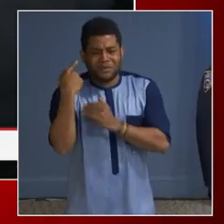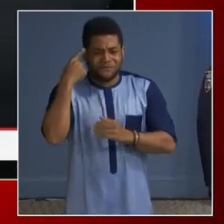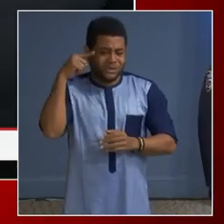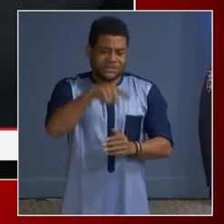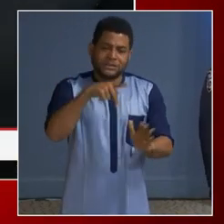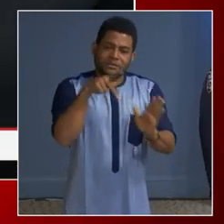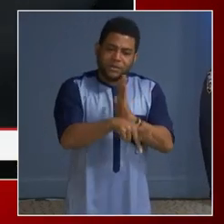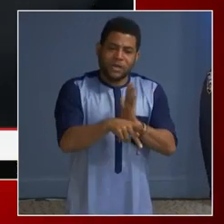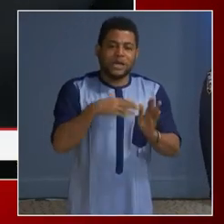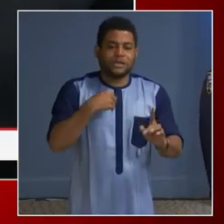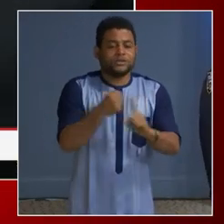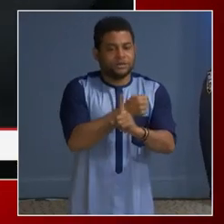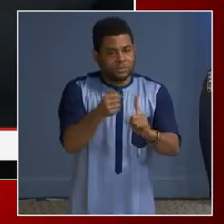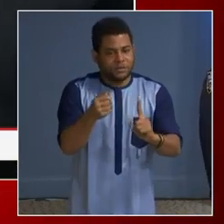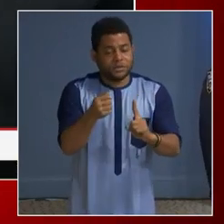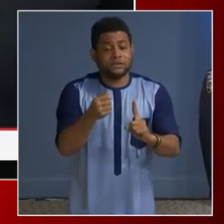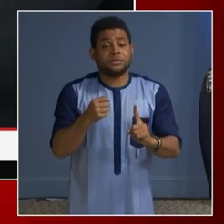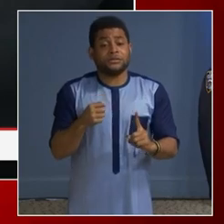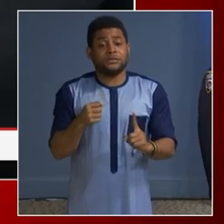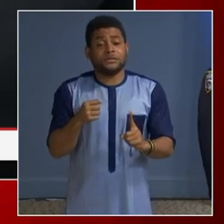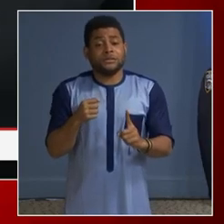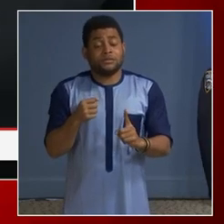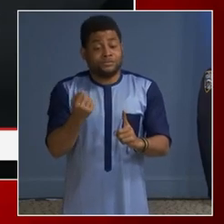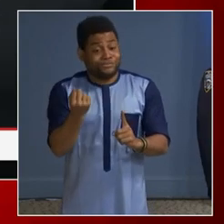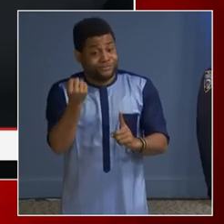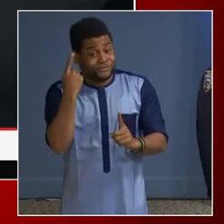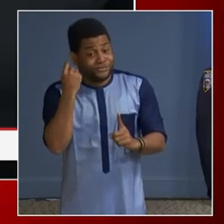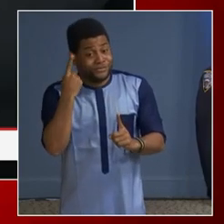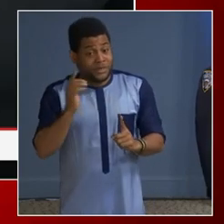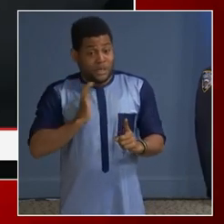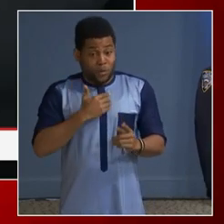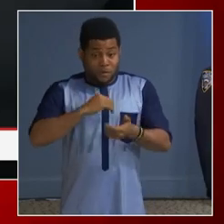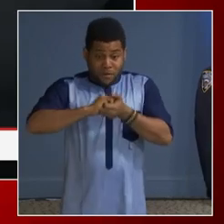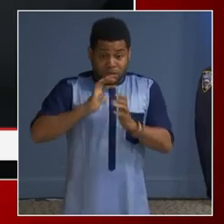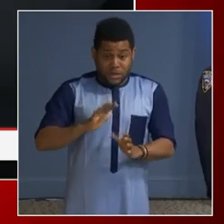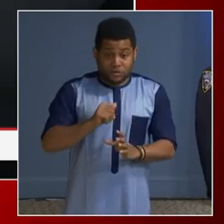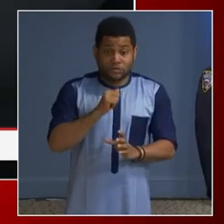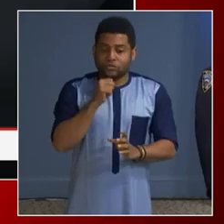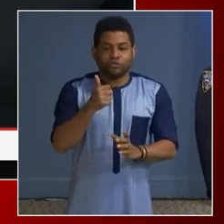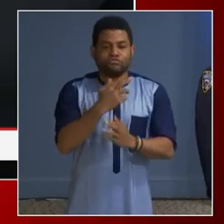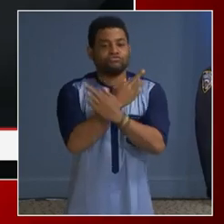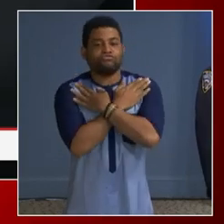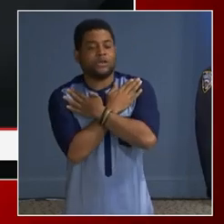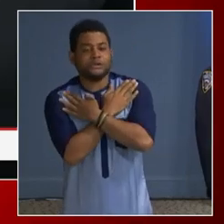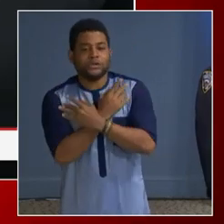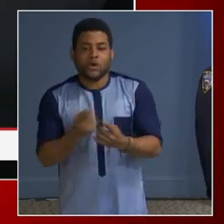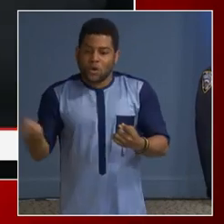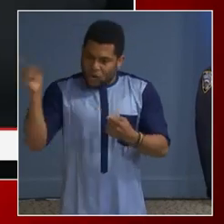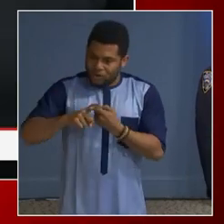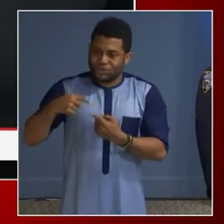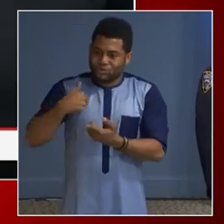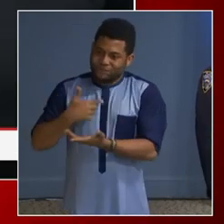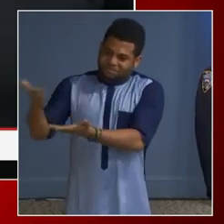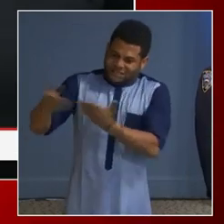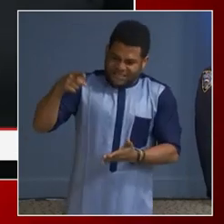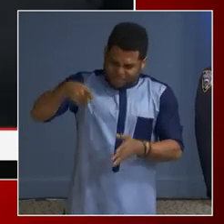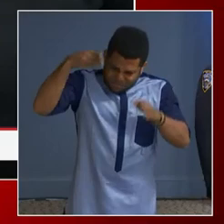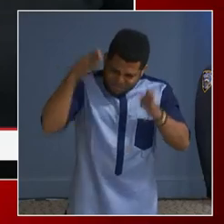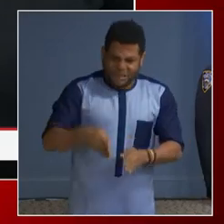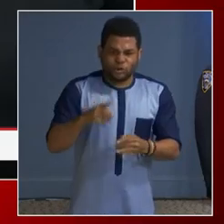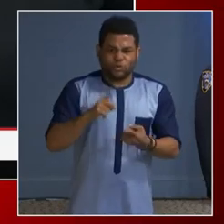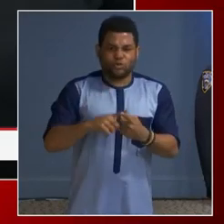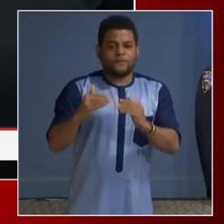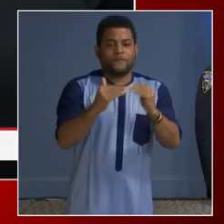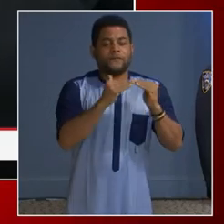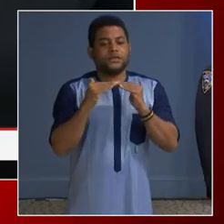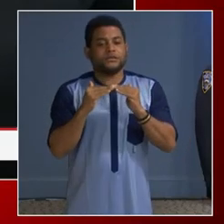me assure you that ATF and our partners here today will not rest until this shooter is brought to justice. ATF's role in this investigation mirrors